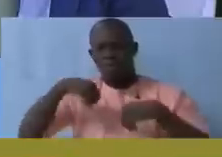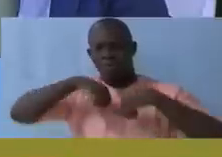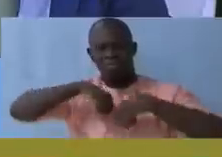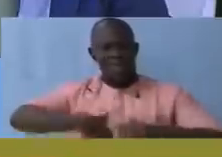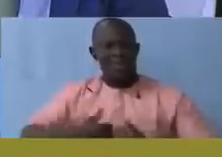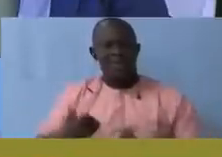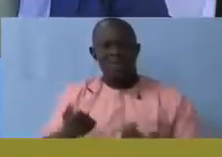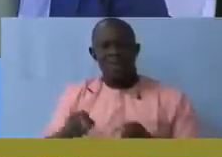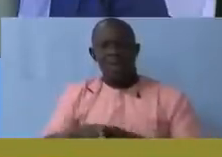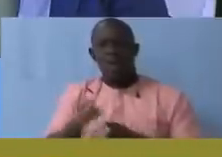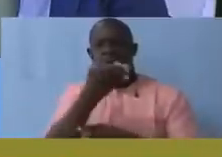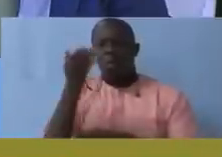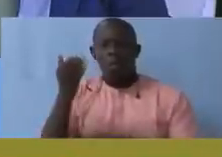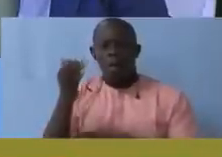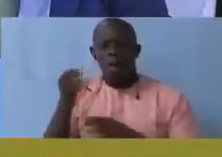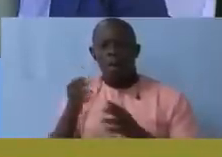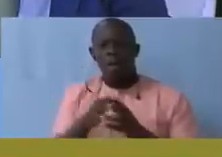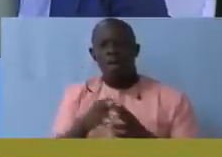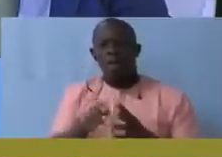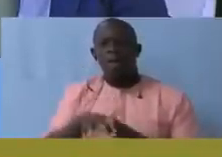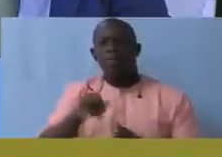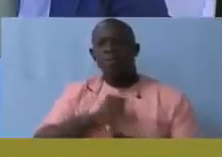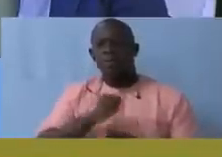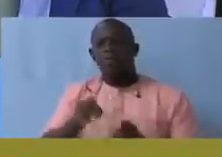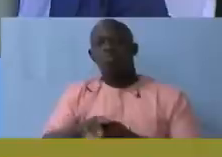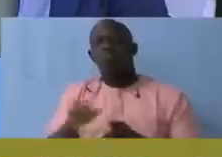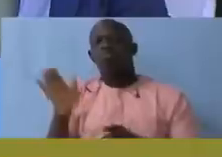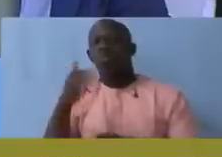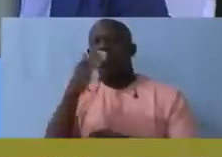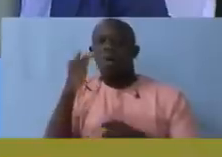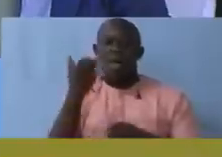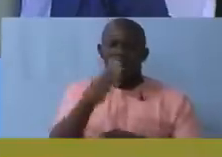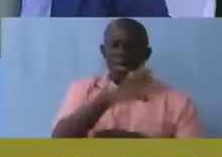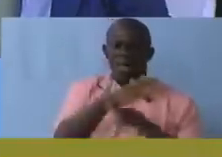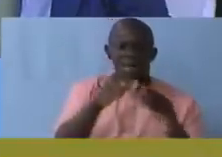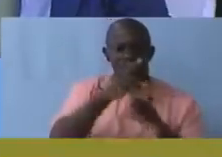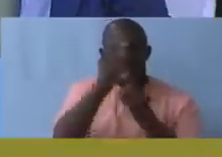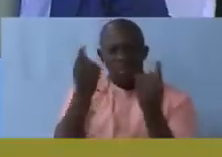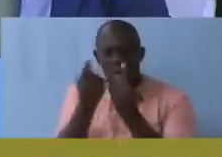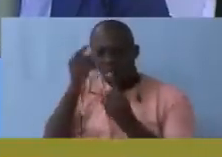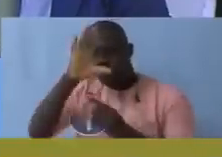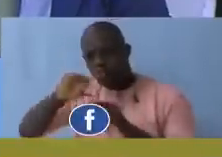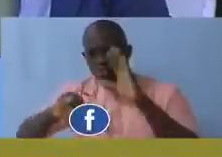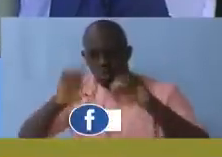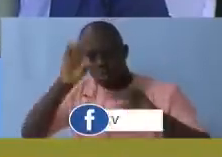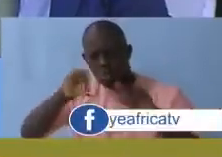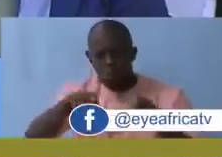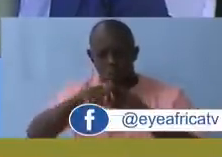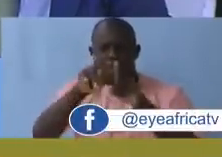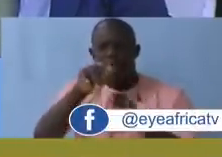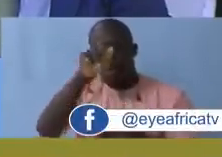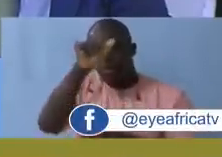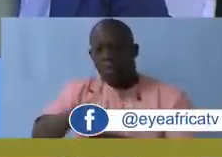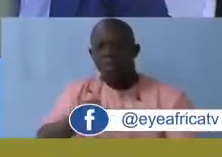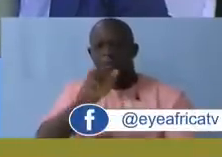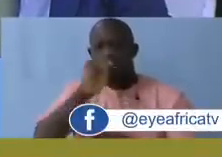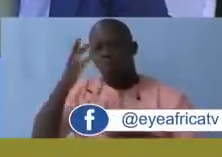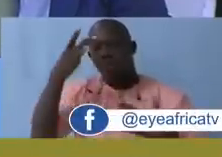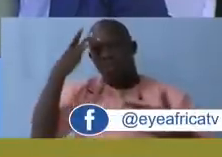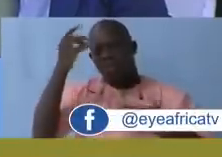whereby he can't go any further with those prisoners. So the only way